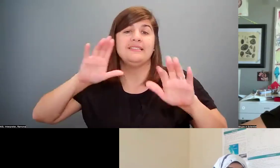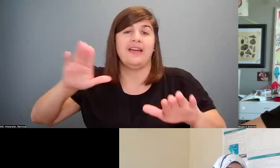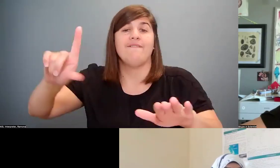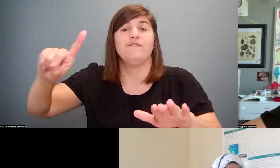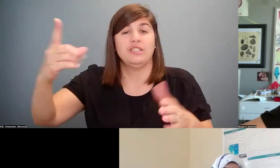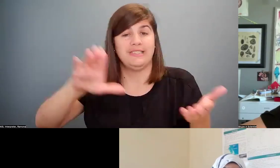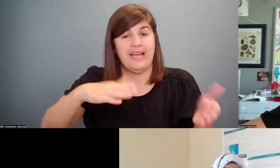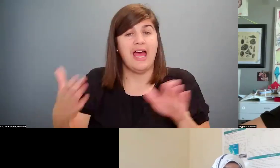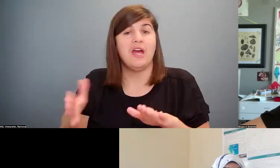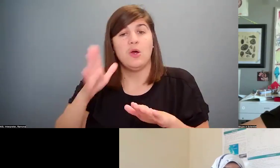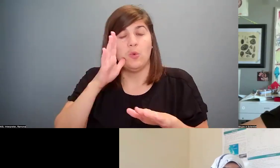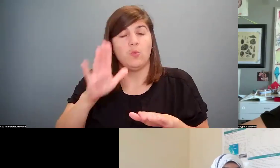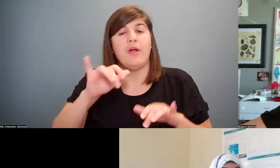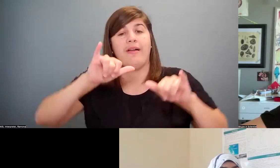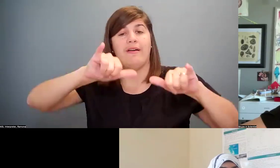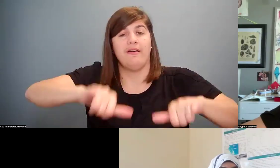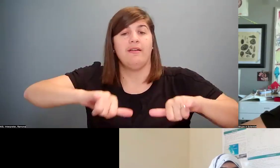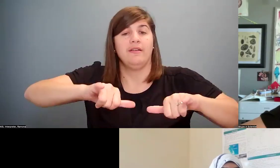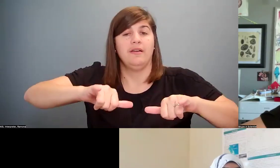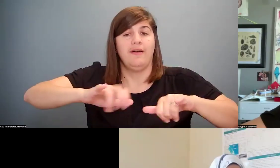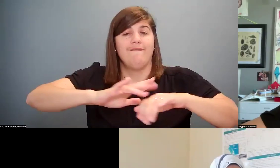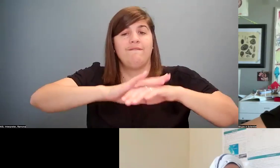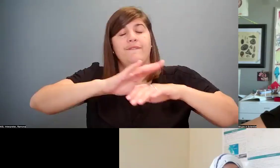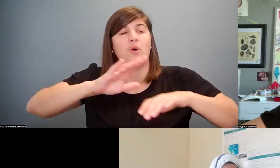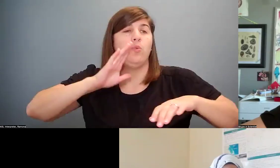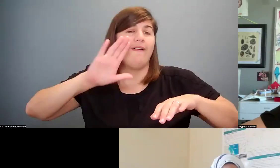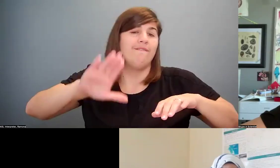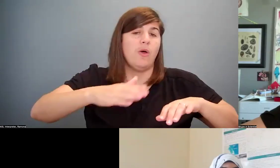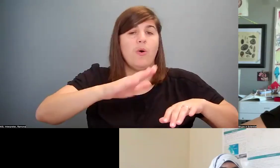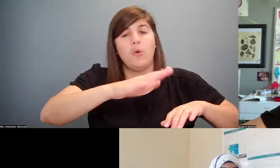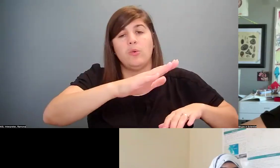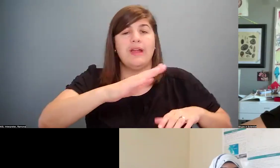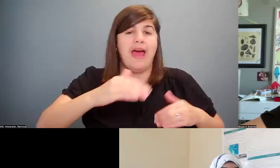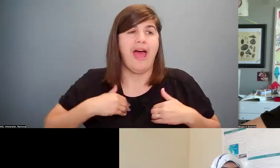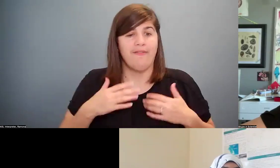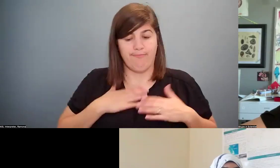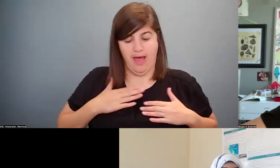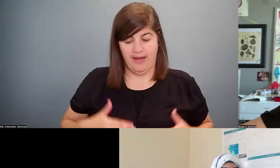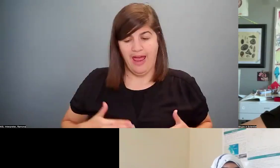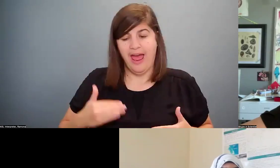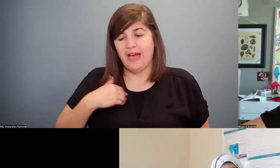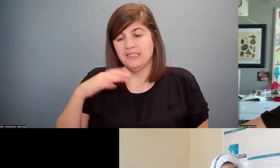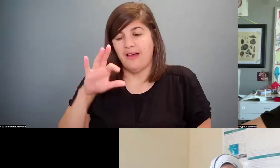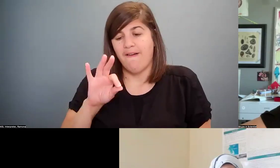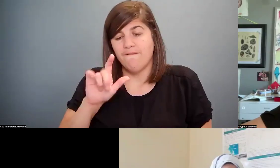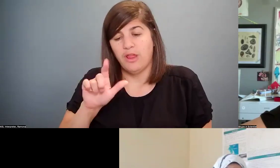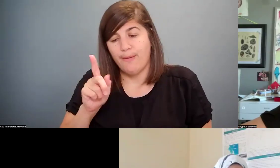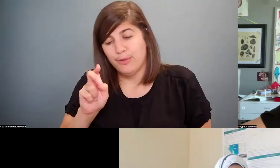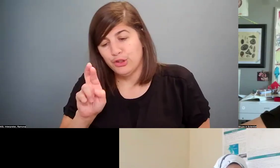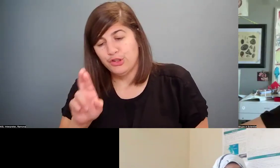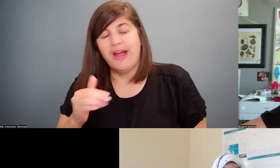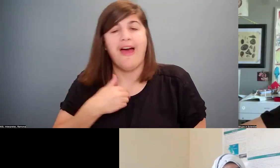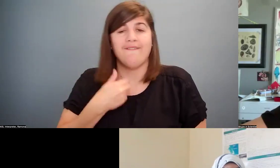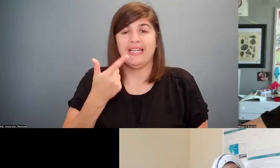it is going to float because its body is full of blubber and gases, And that basically makes it act kind of like a